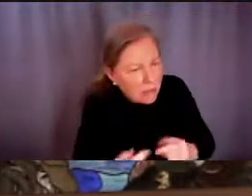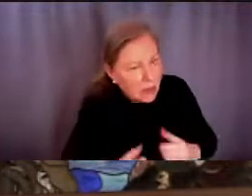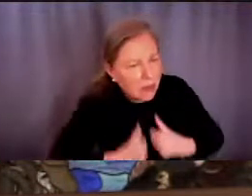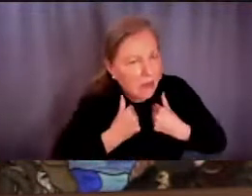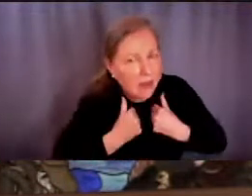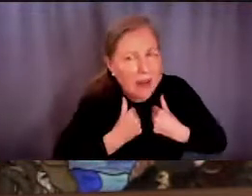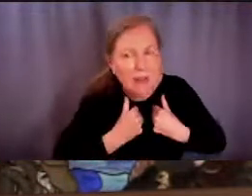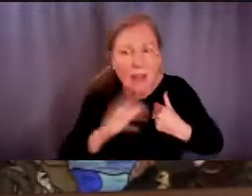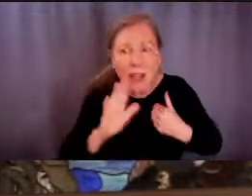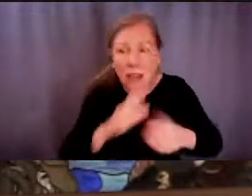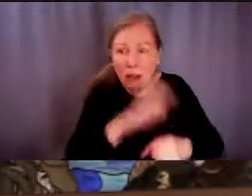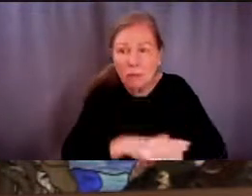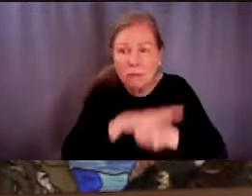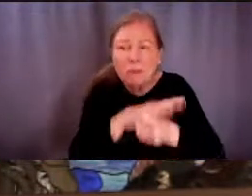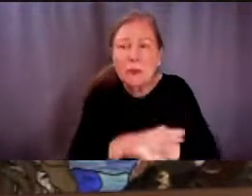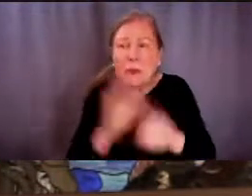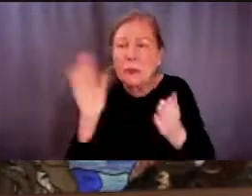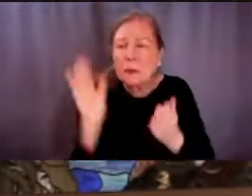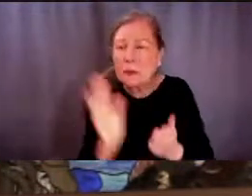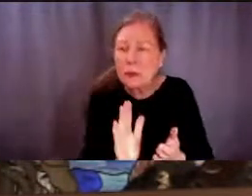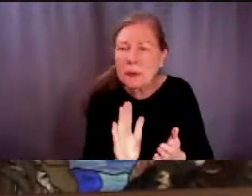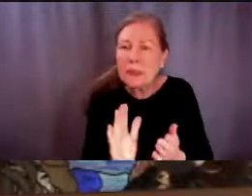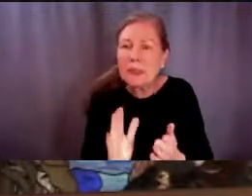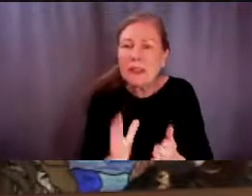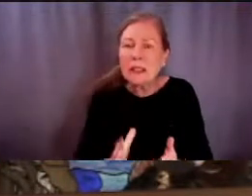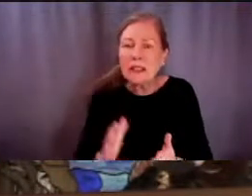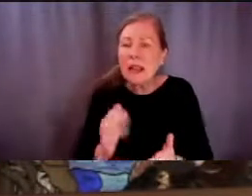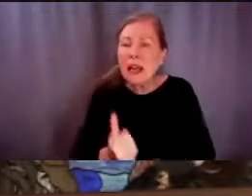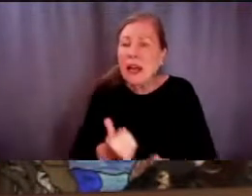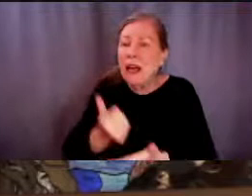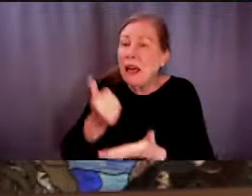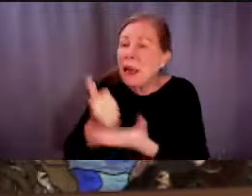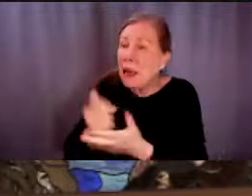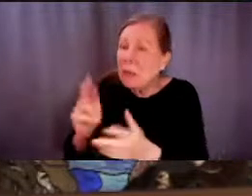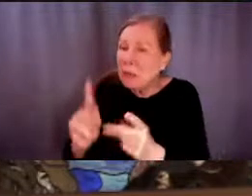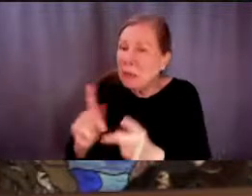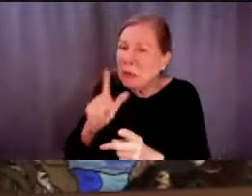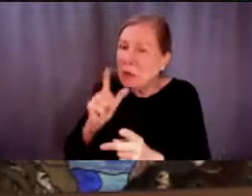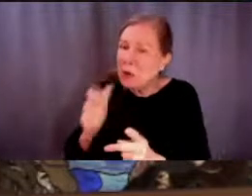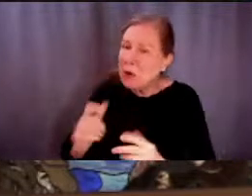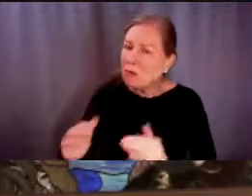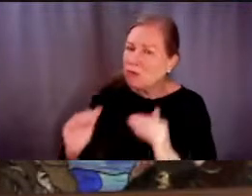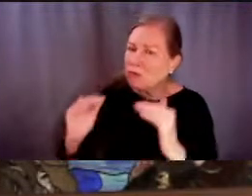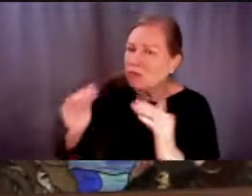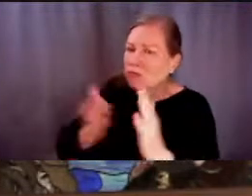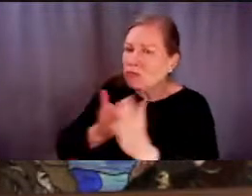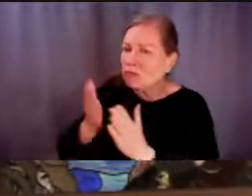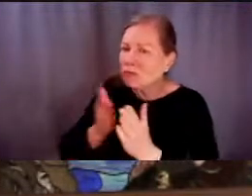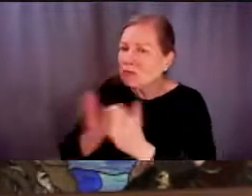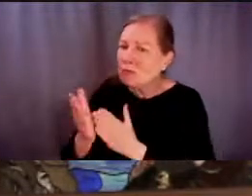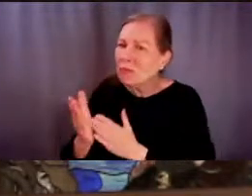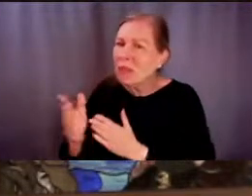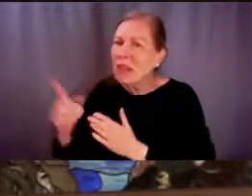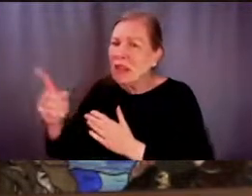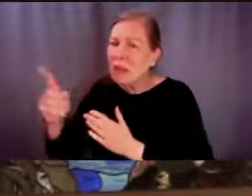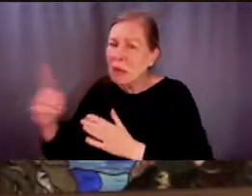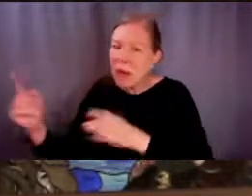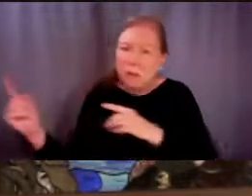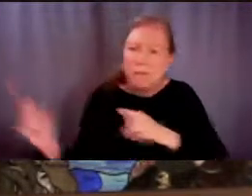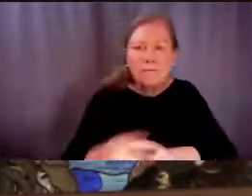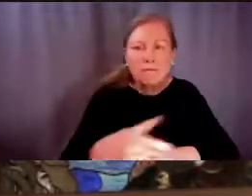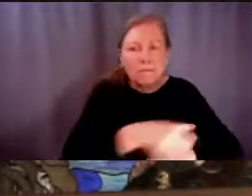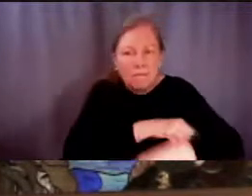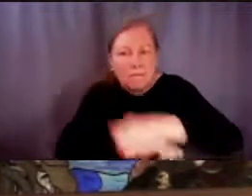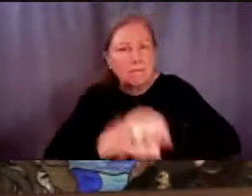tension. Help those who are privileged to step into uncomfortable places and advocate for those